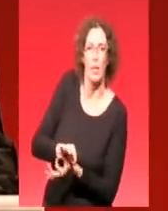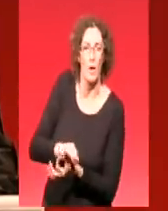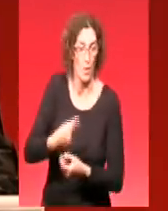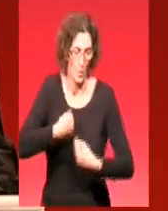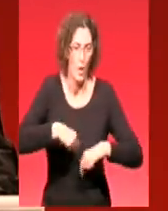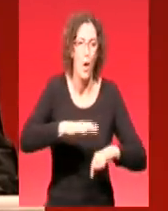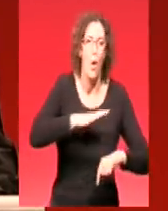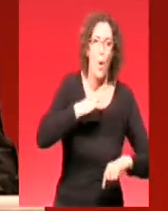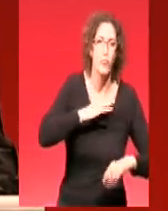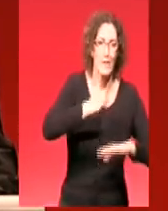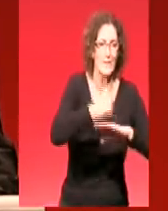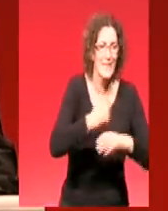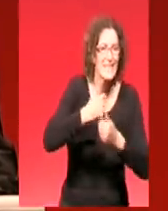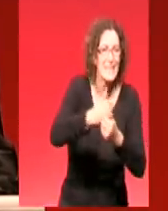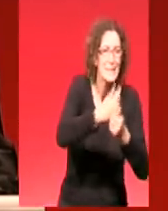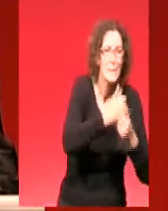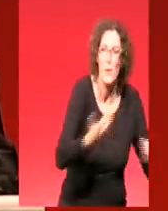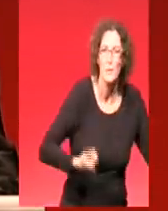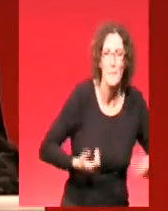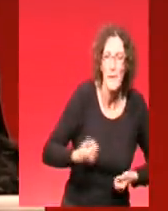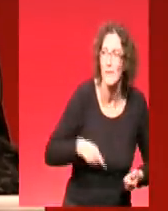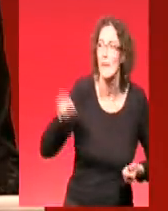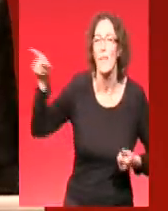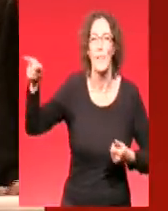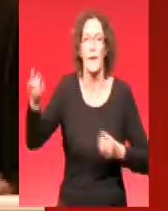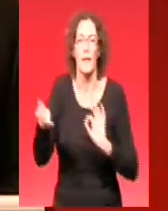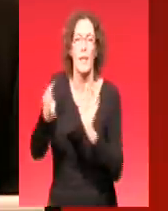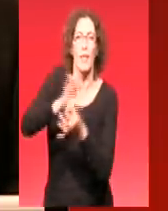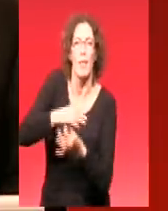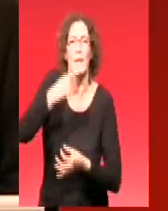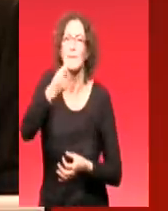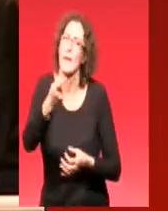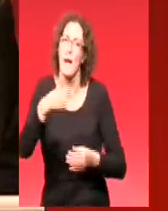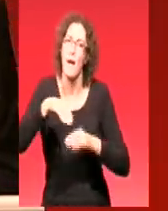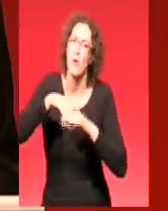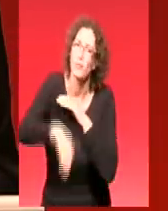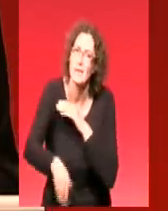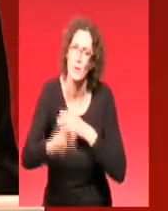of people depend upon. This isn't new politics, it's very old politics.